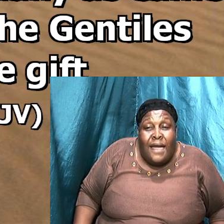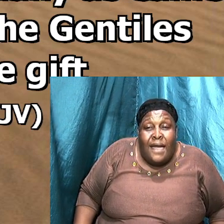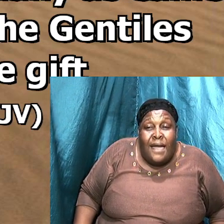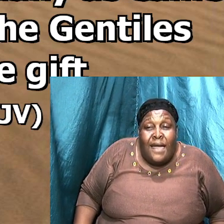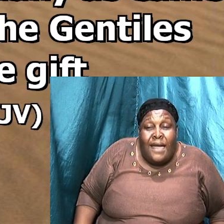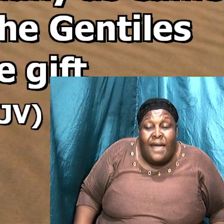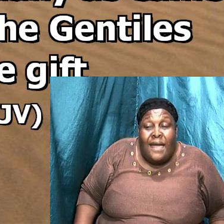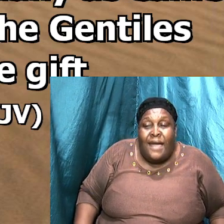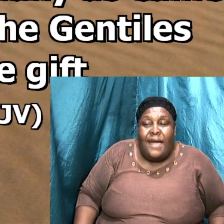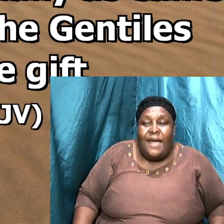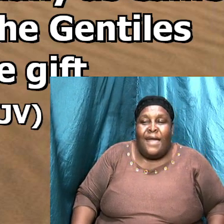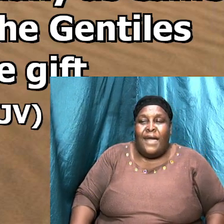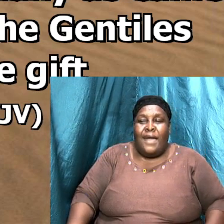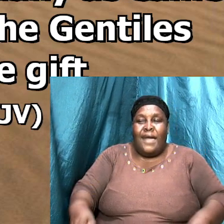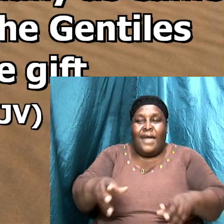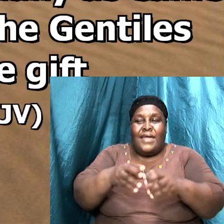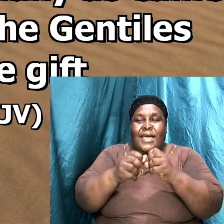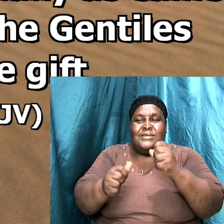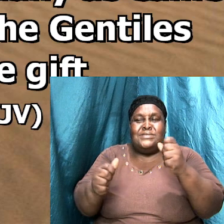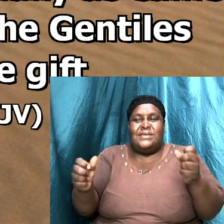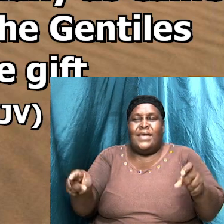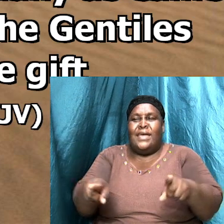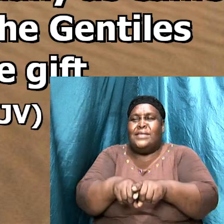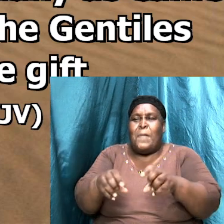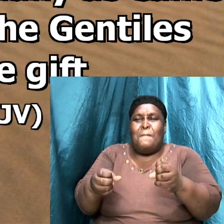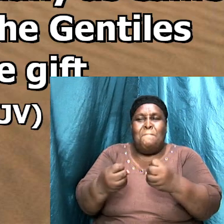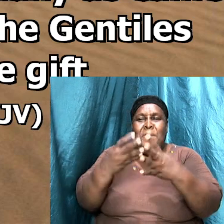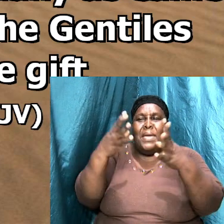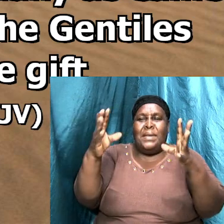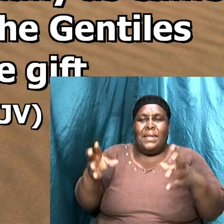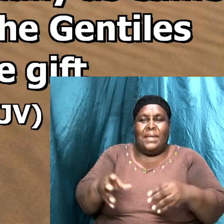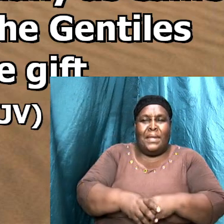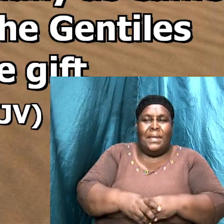amen and the Jews were astonished